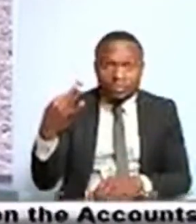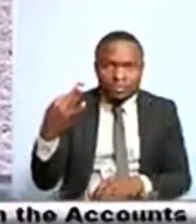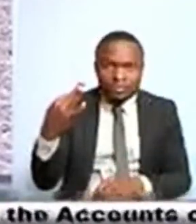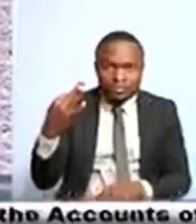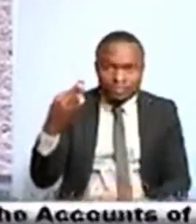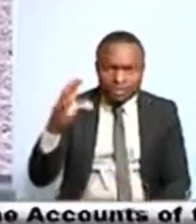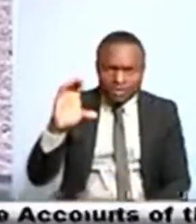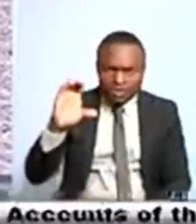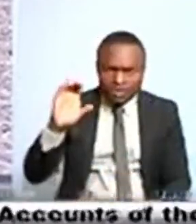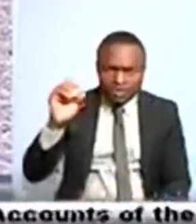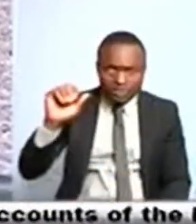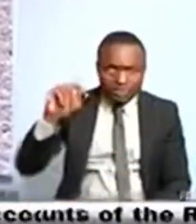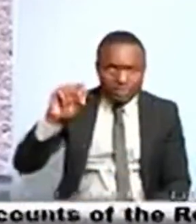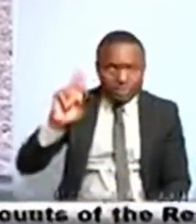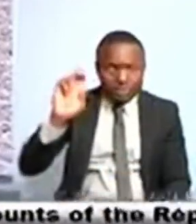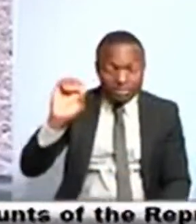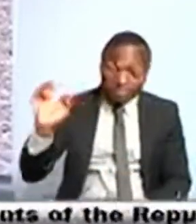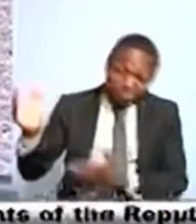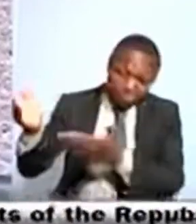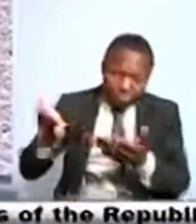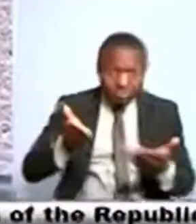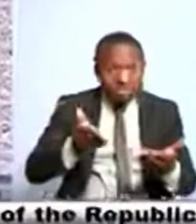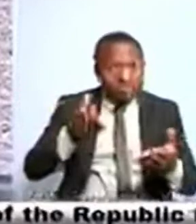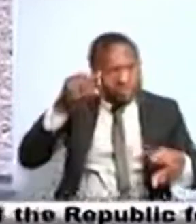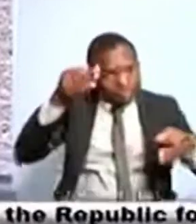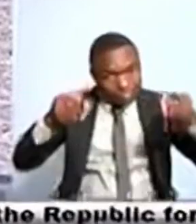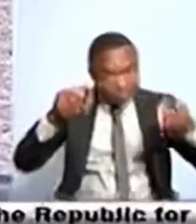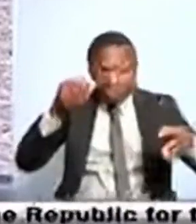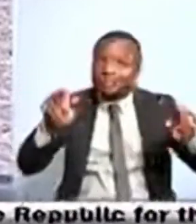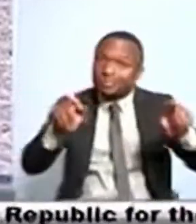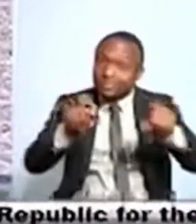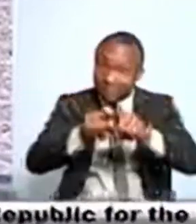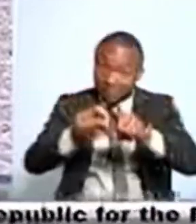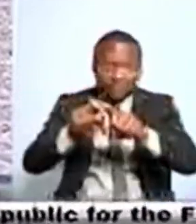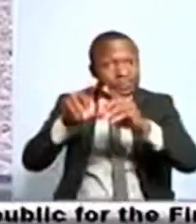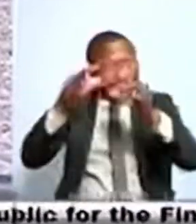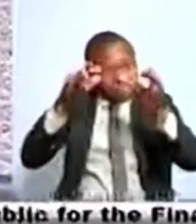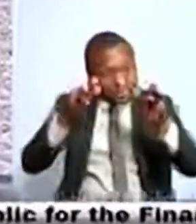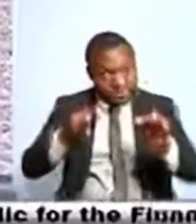that we are brought before court. Similarly, Madam Speaker, if